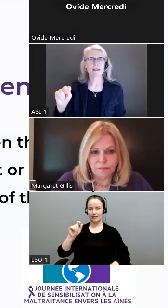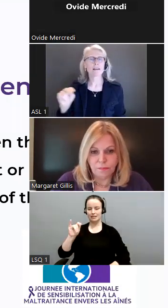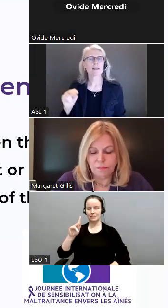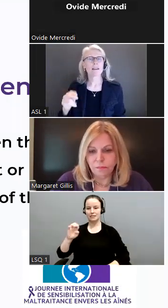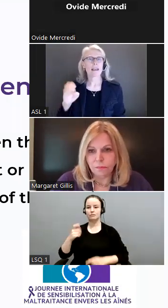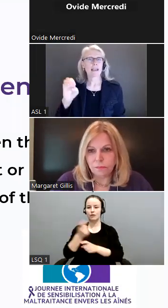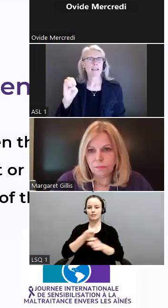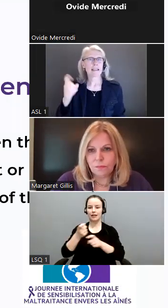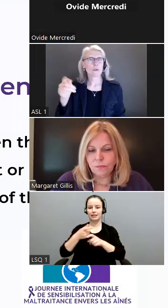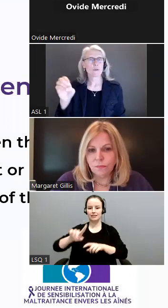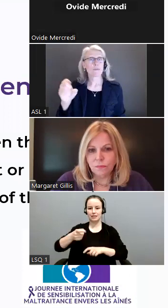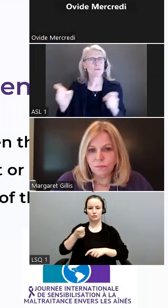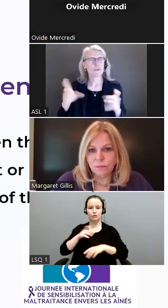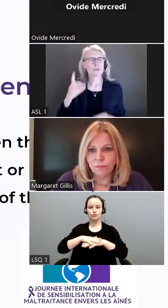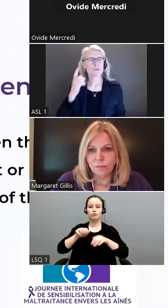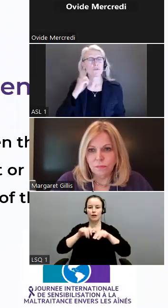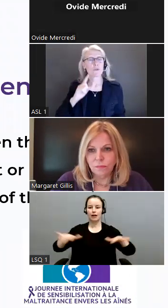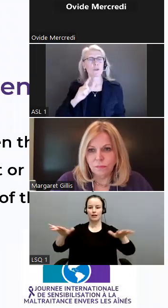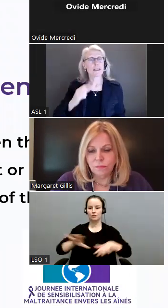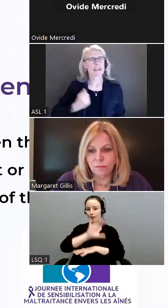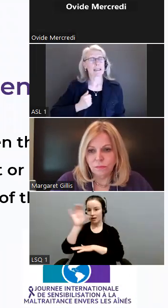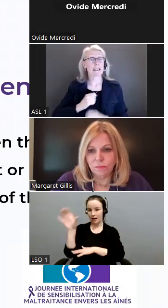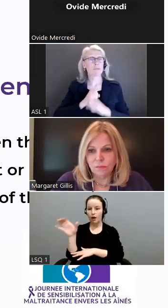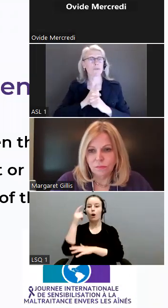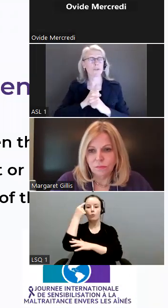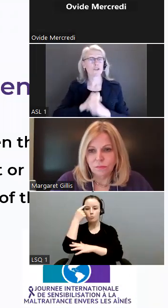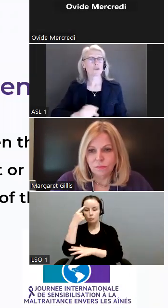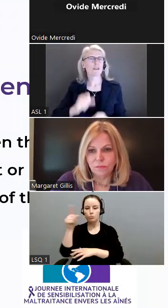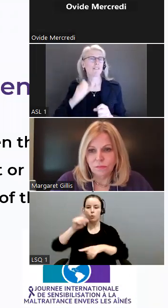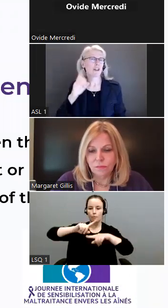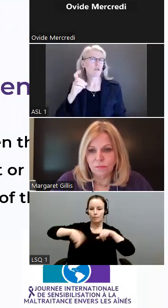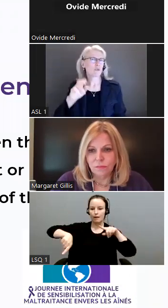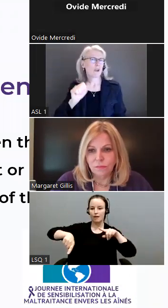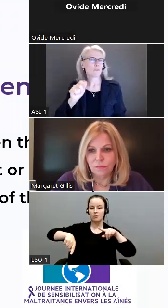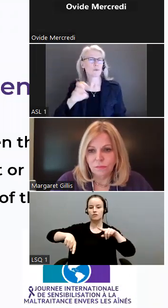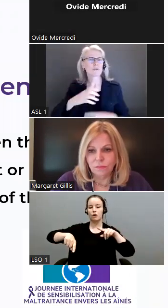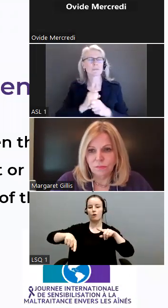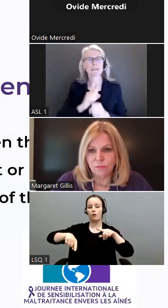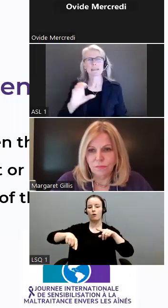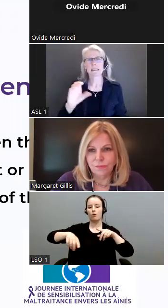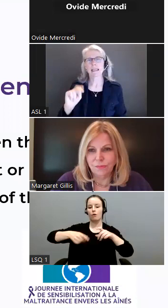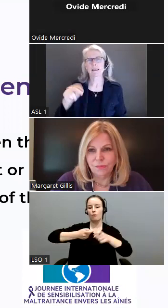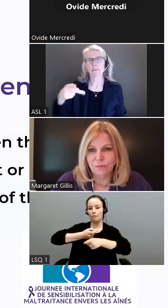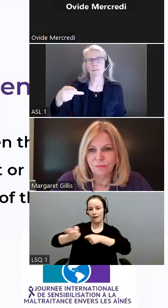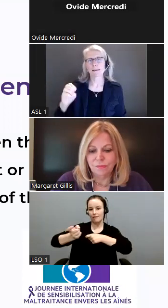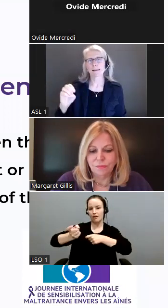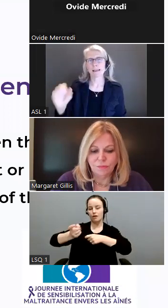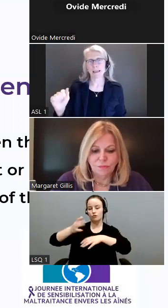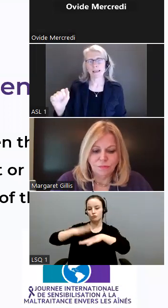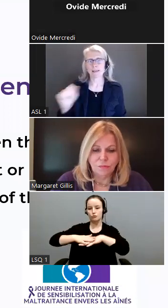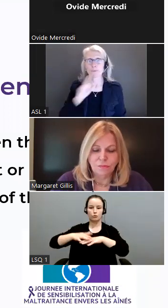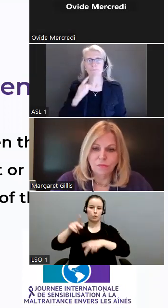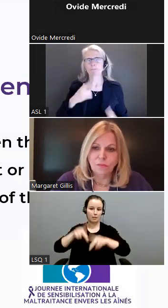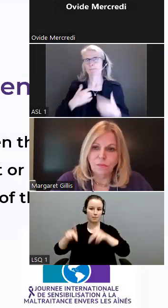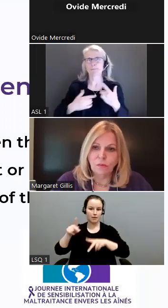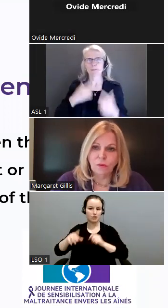for the Prevention of Elder Abuse, known as CNPEA. I am extremely thrilled to see how many of